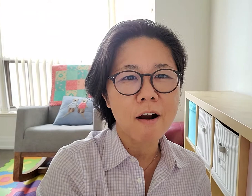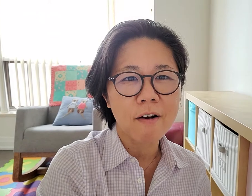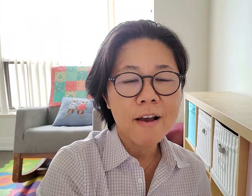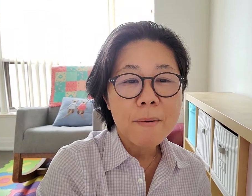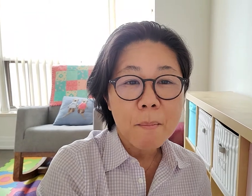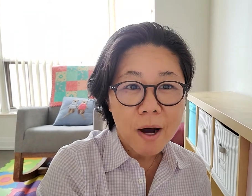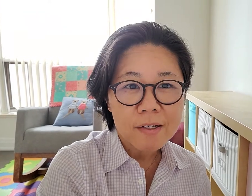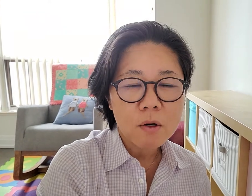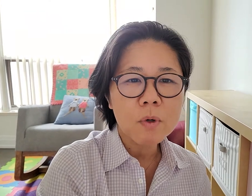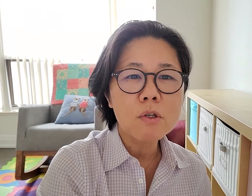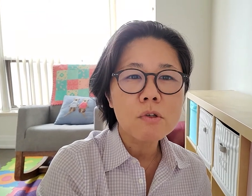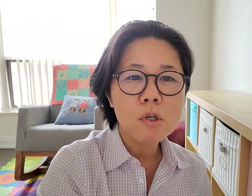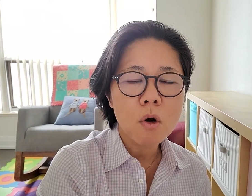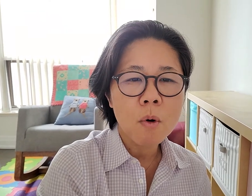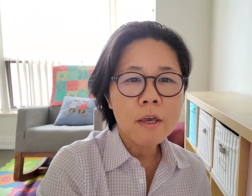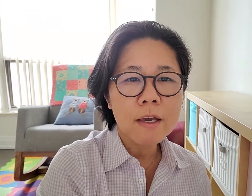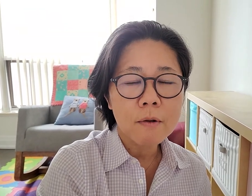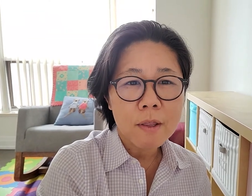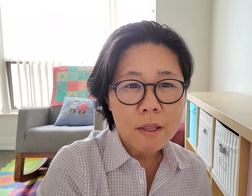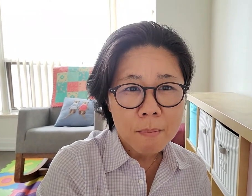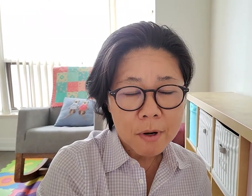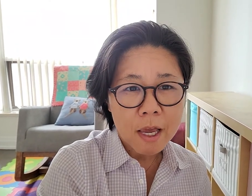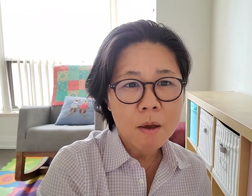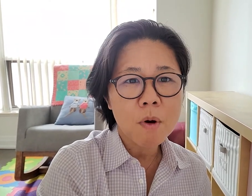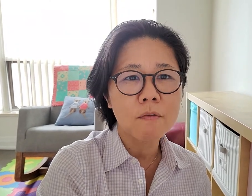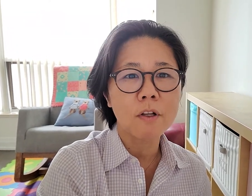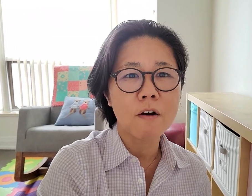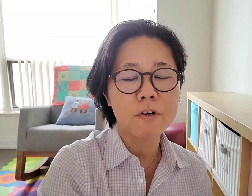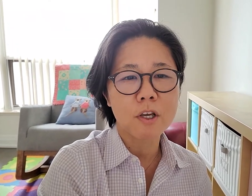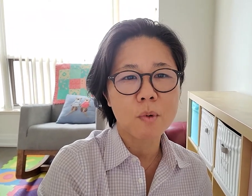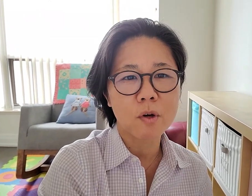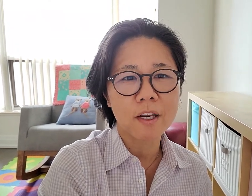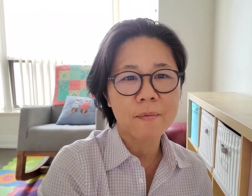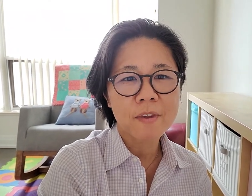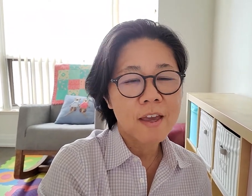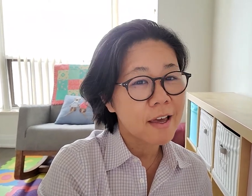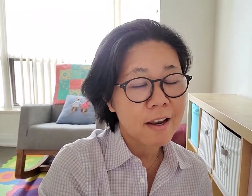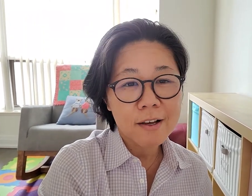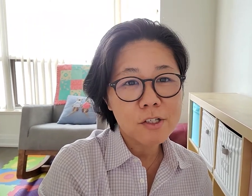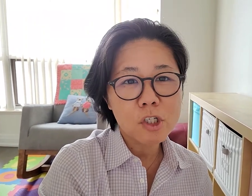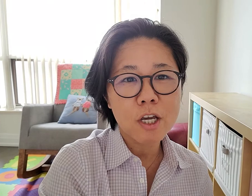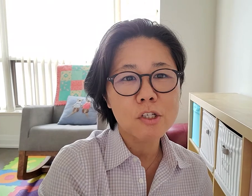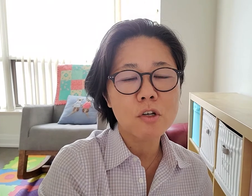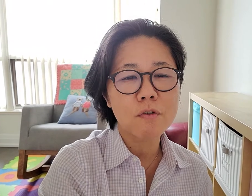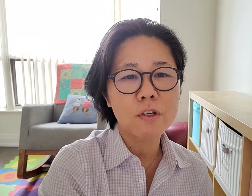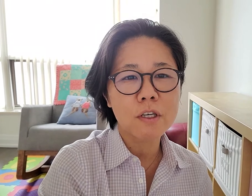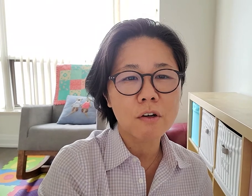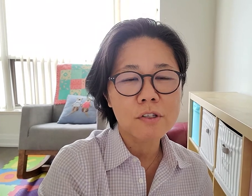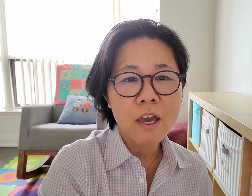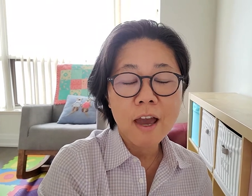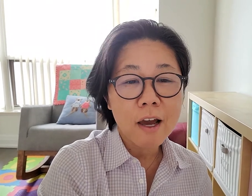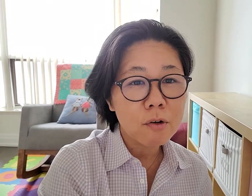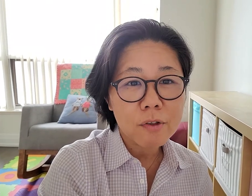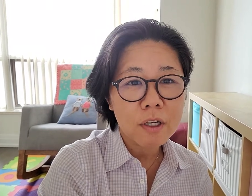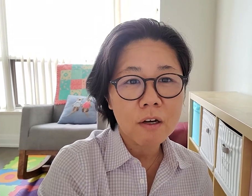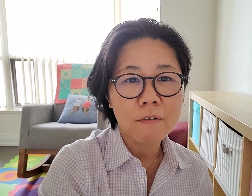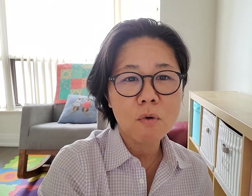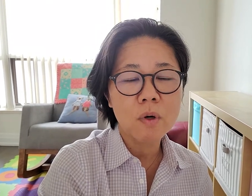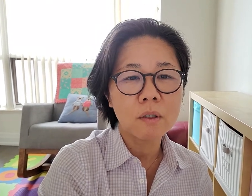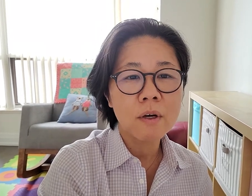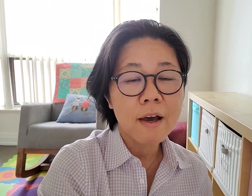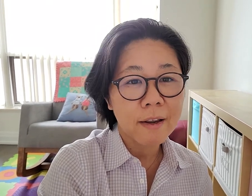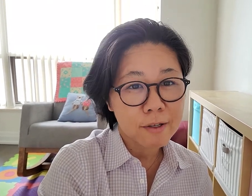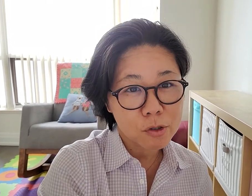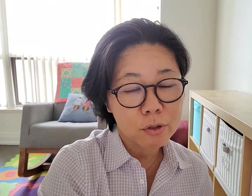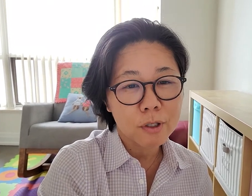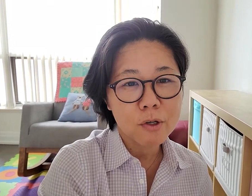in the air, but we do so in the name of love and community. That hasn't changed over the years, and I don't think it ever